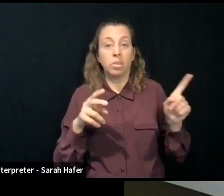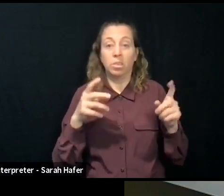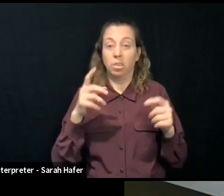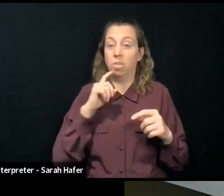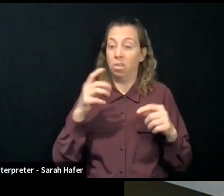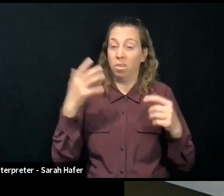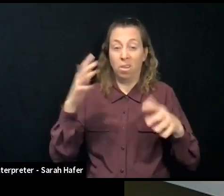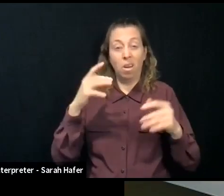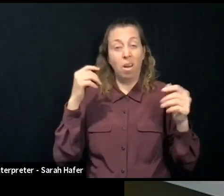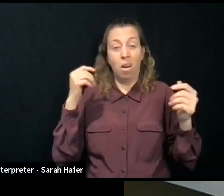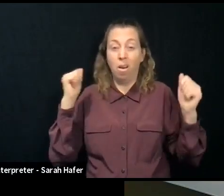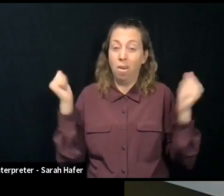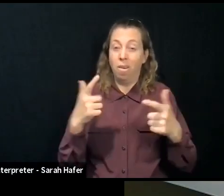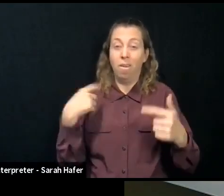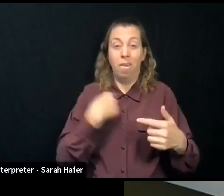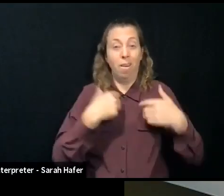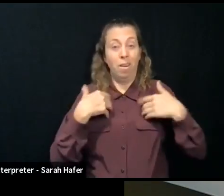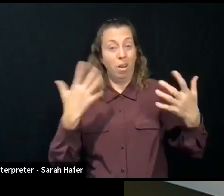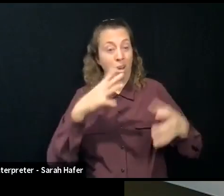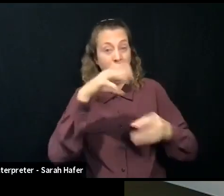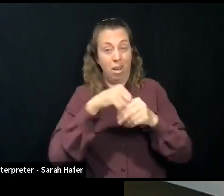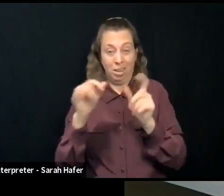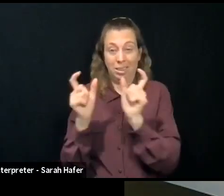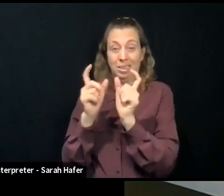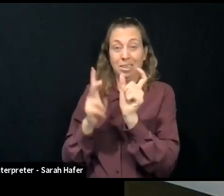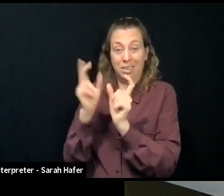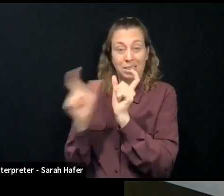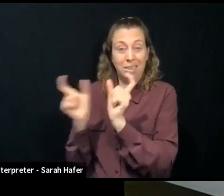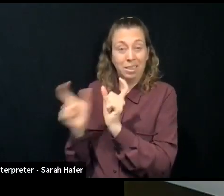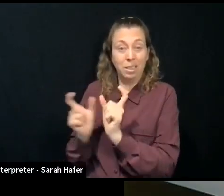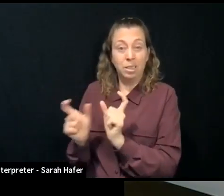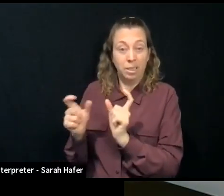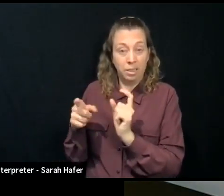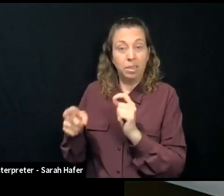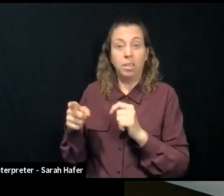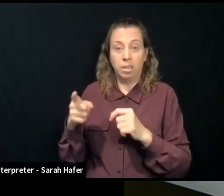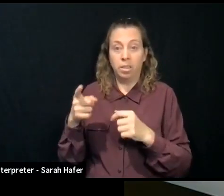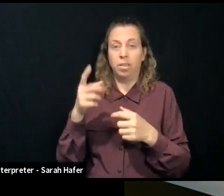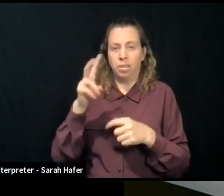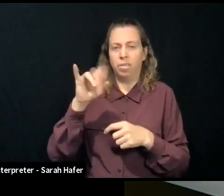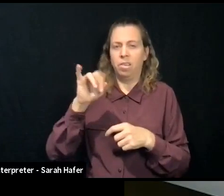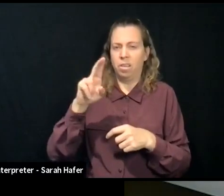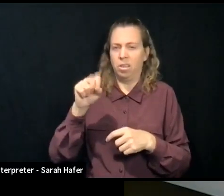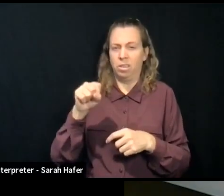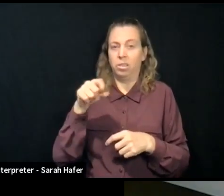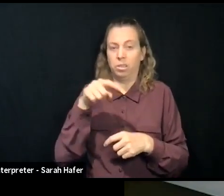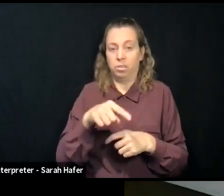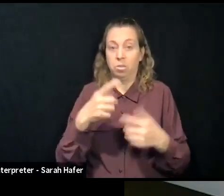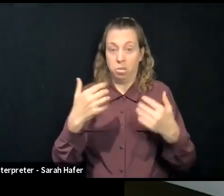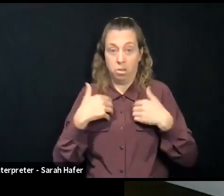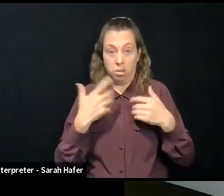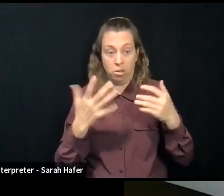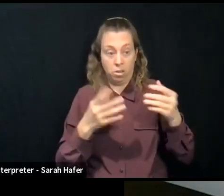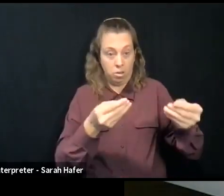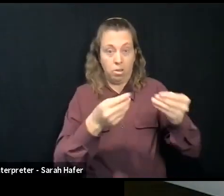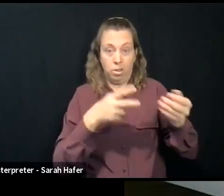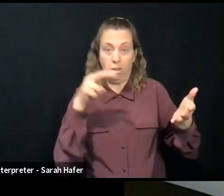we believe there is enough virus present in the sample for our sequencing methods to actually be able to give us a